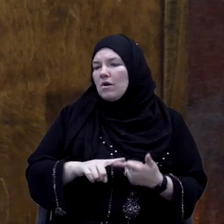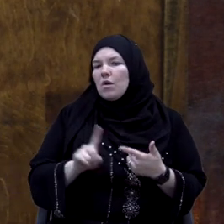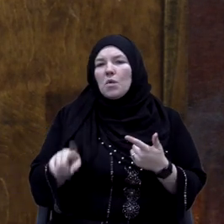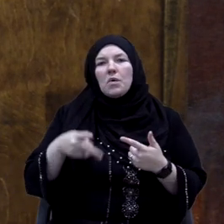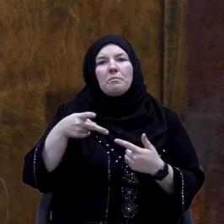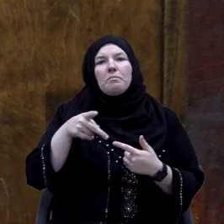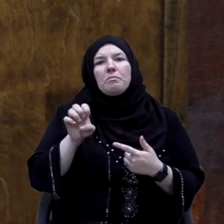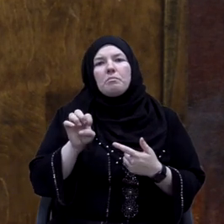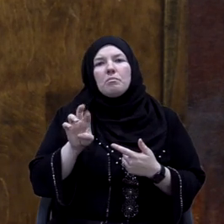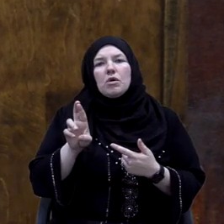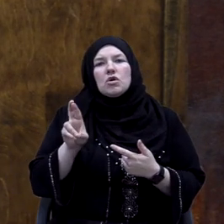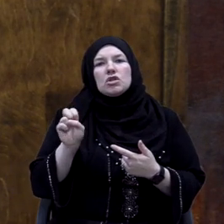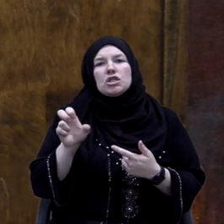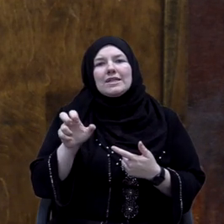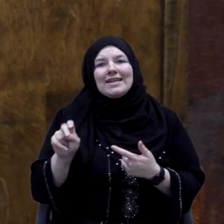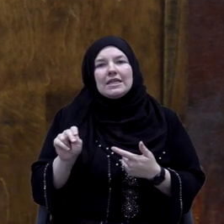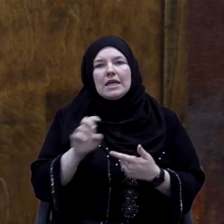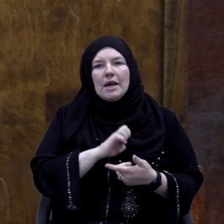Greek Empire?